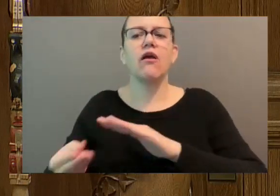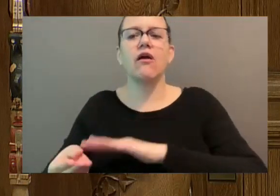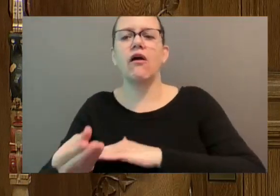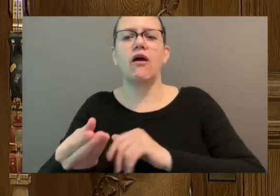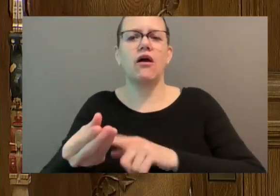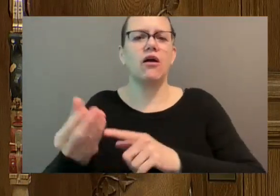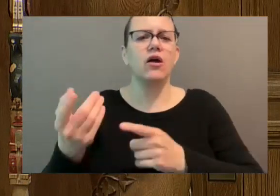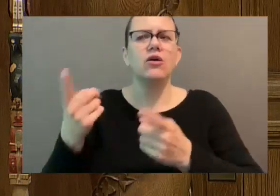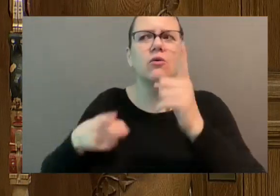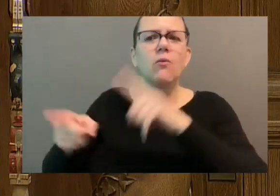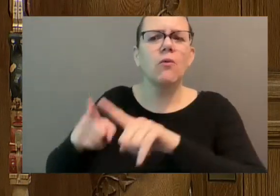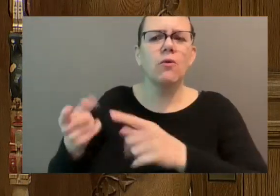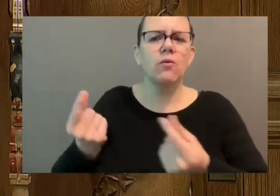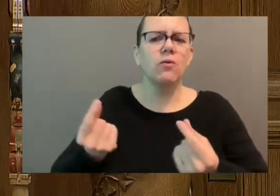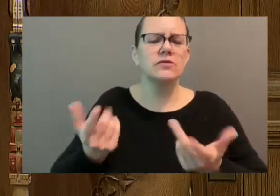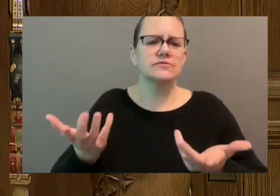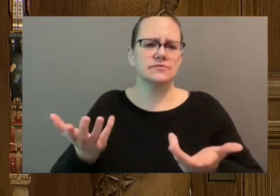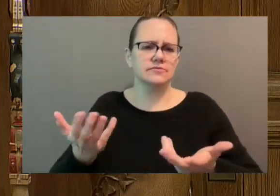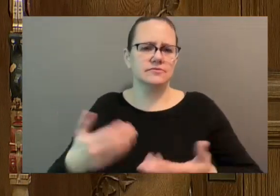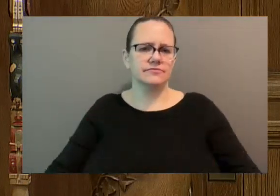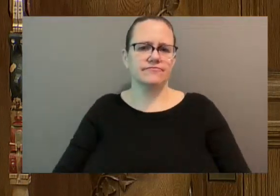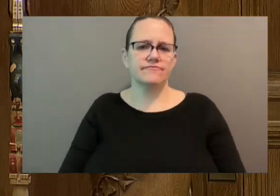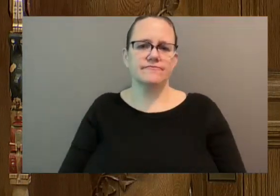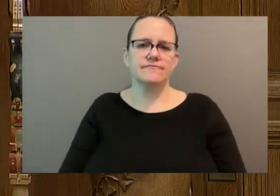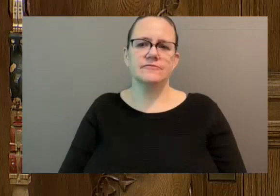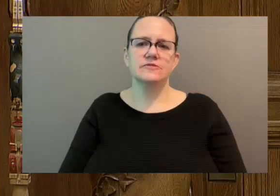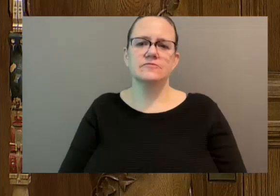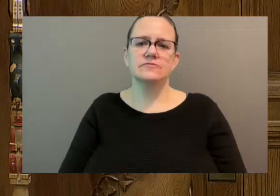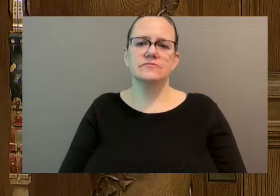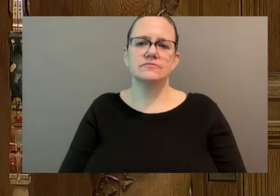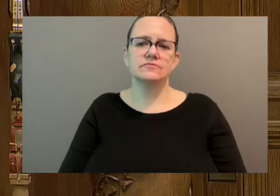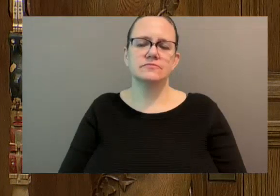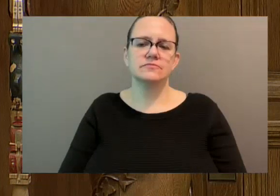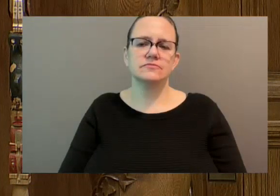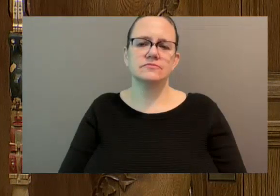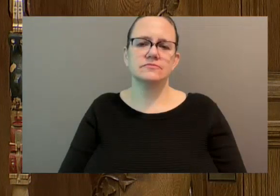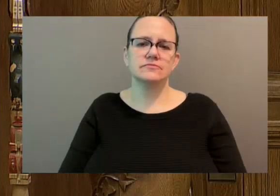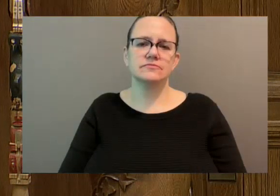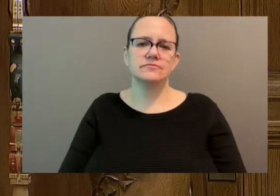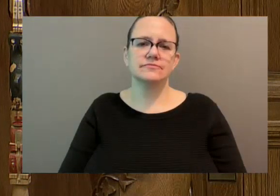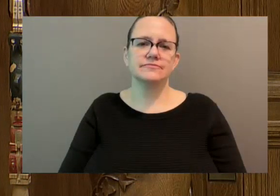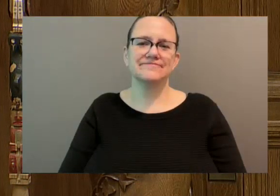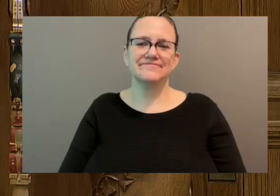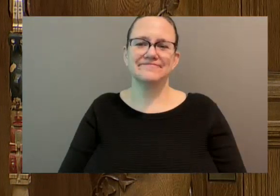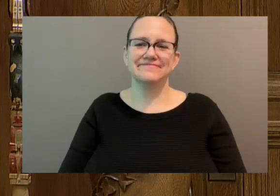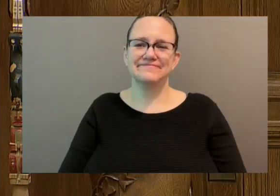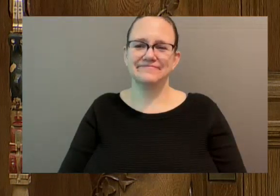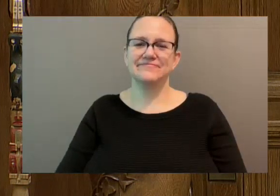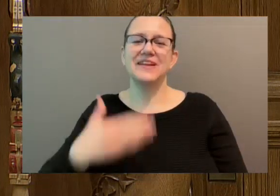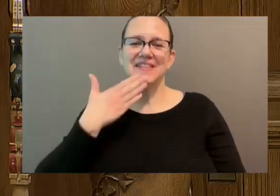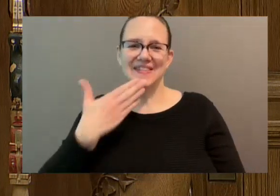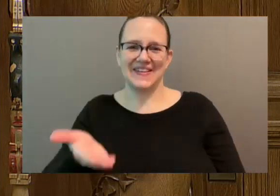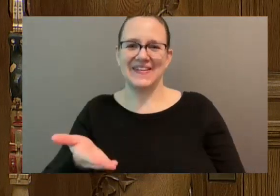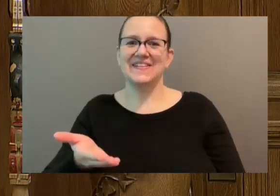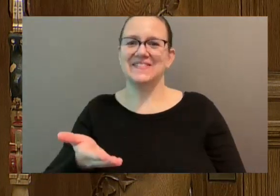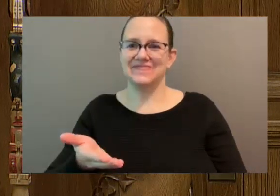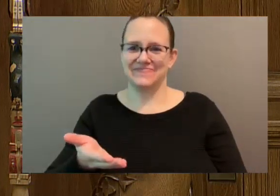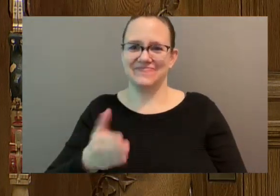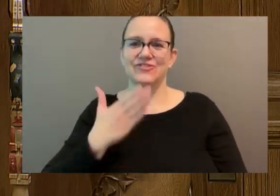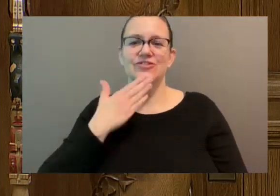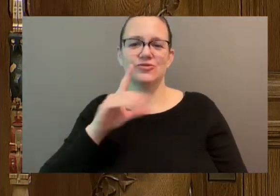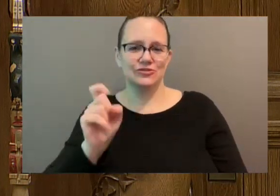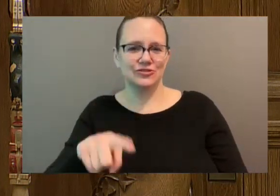Thank you, member, for being so soft-spoken also. Thank you very much. Thank you. Minister of